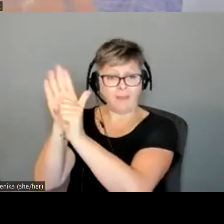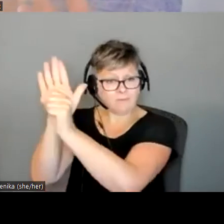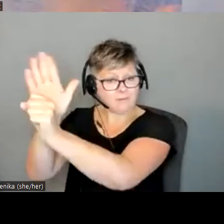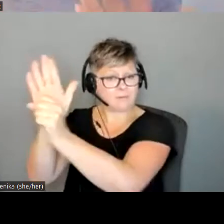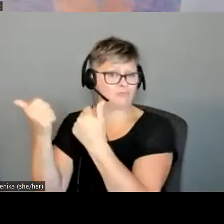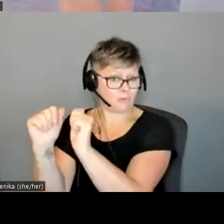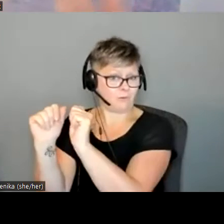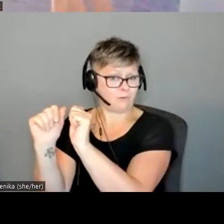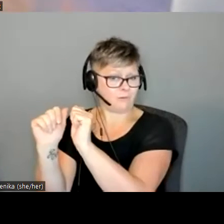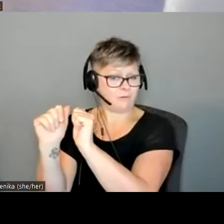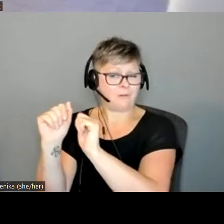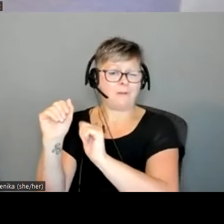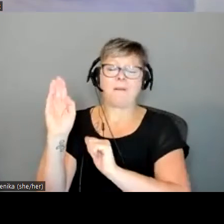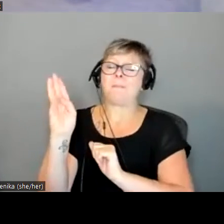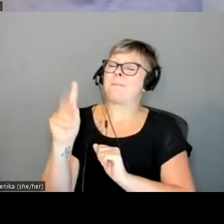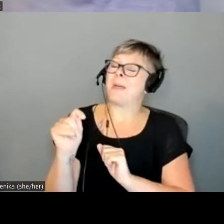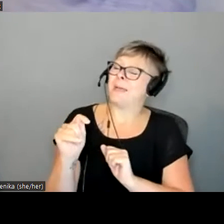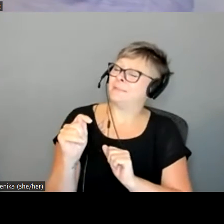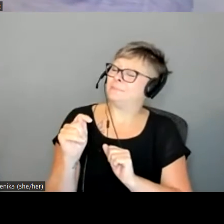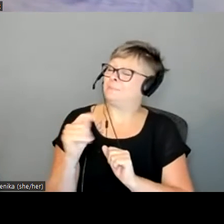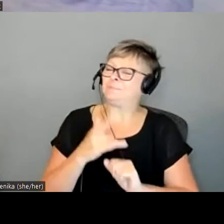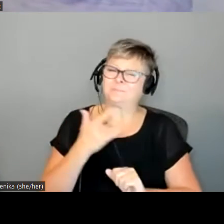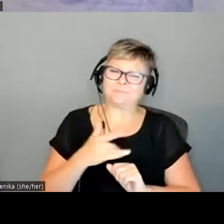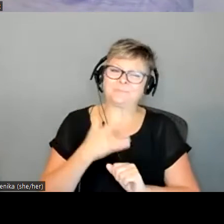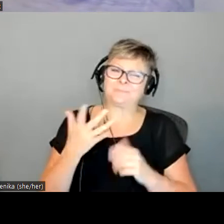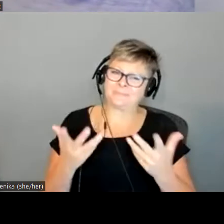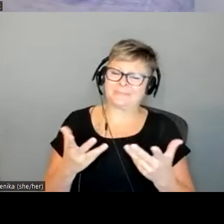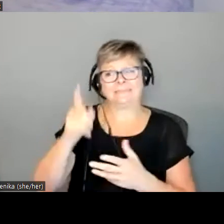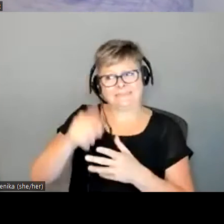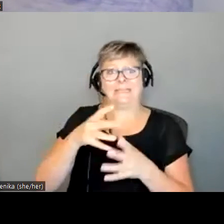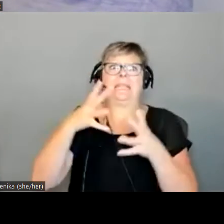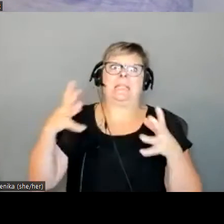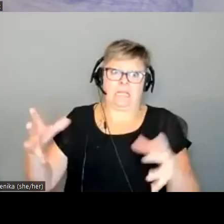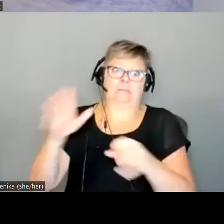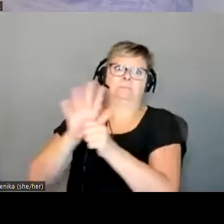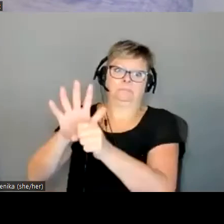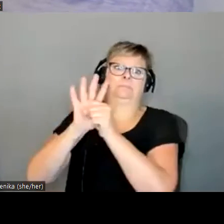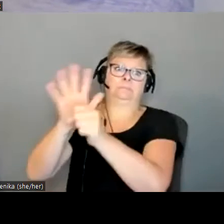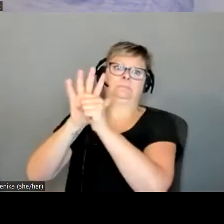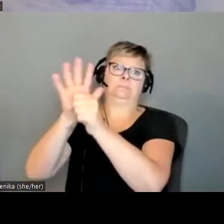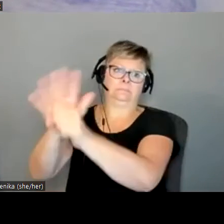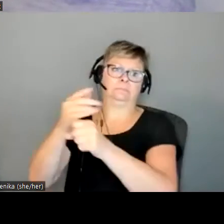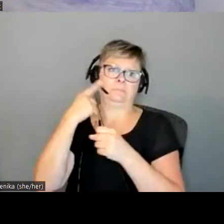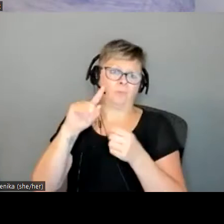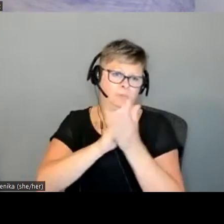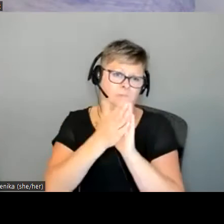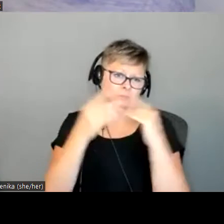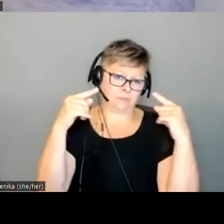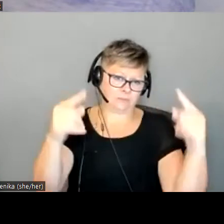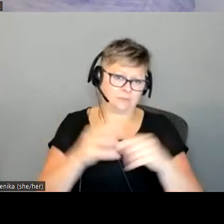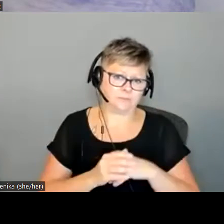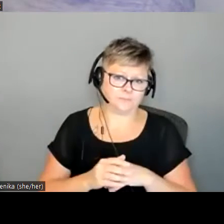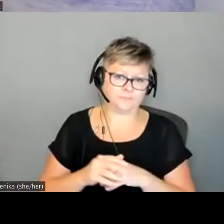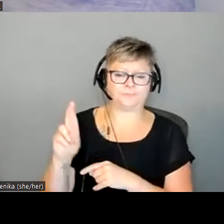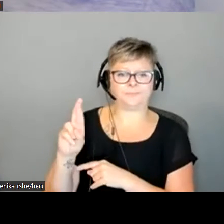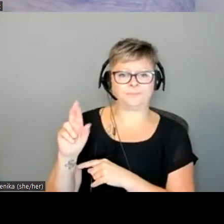I think it's going to take a lot of that in Toronto to really get us going. Yeah, I think you build on your, you know, a